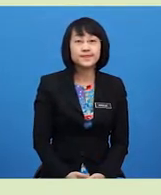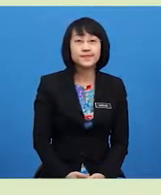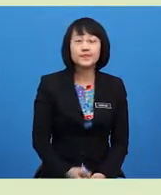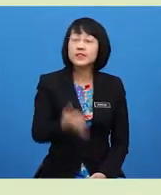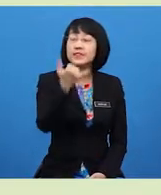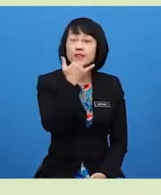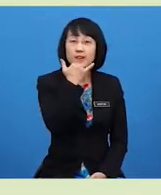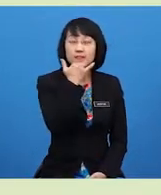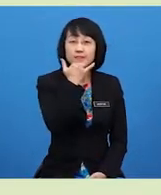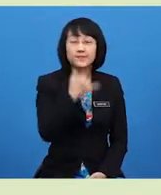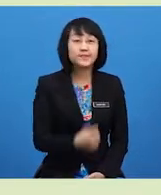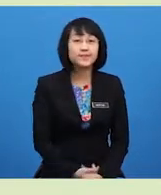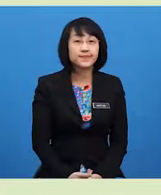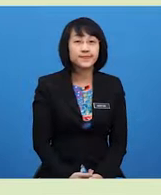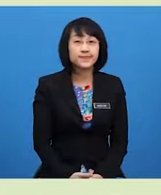It's false.